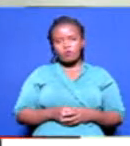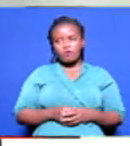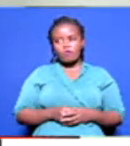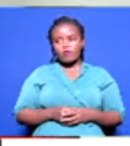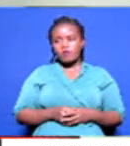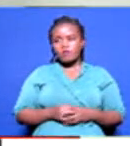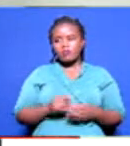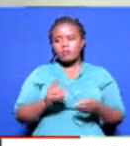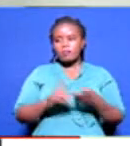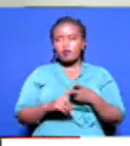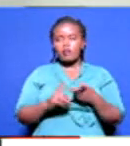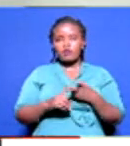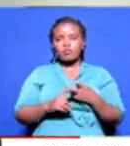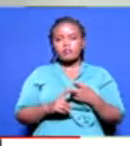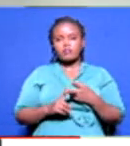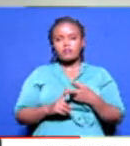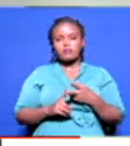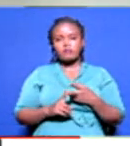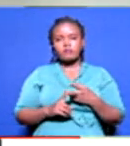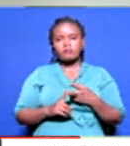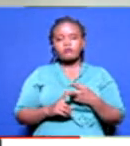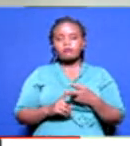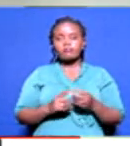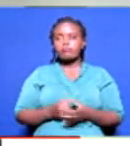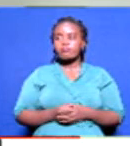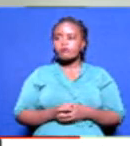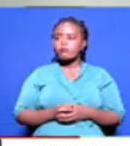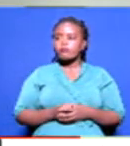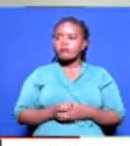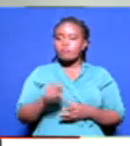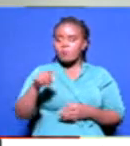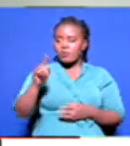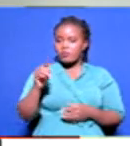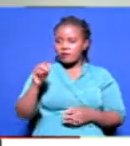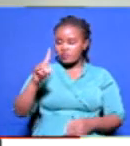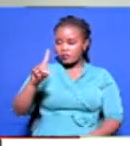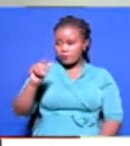And globally, Barcelona suffered a shock home La Liga defeat